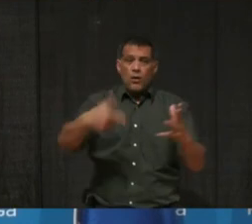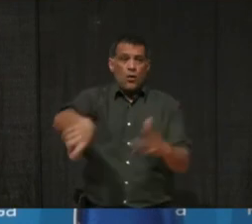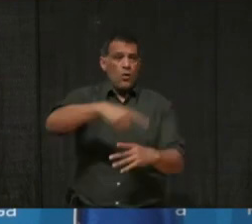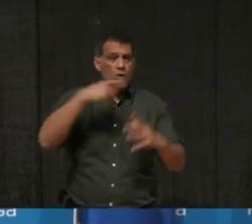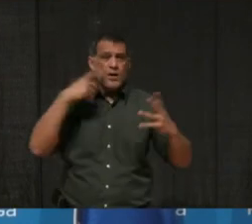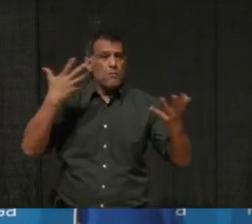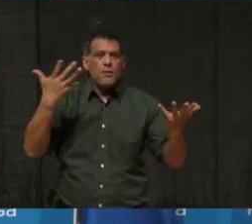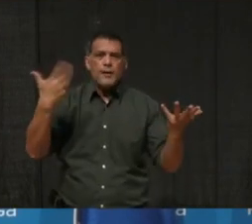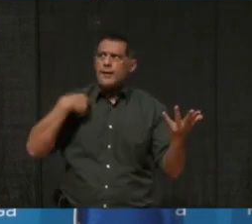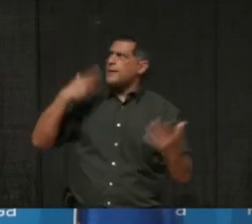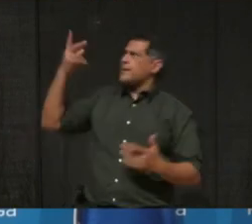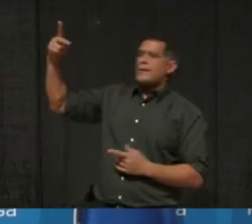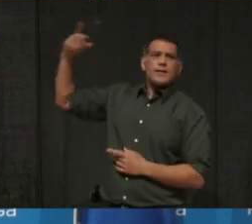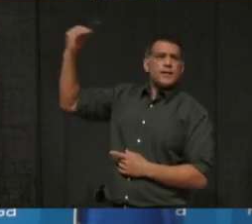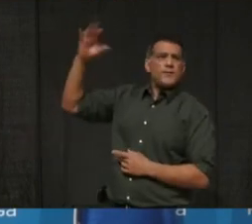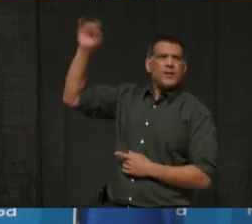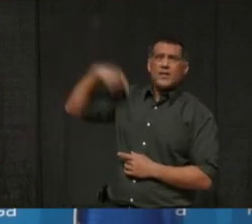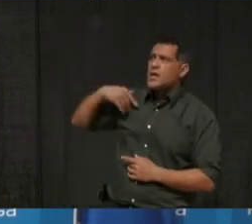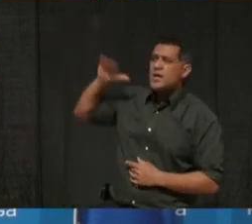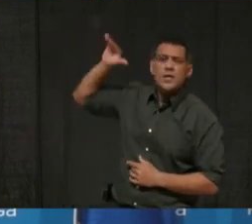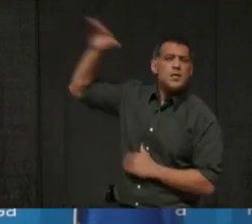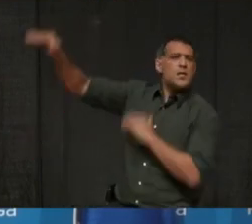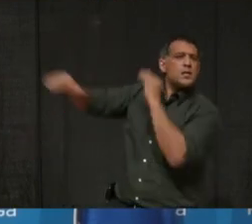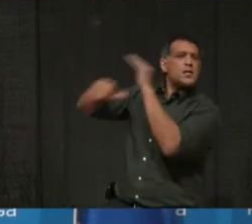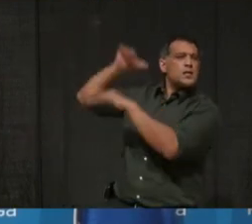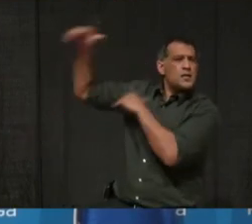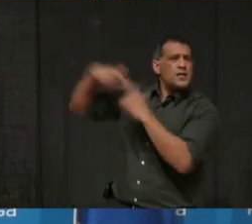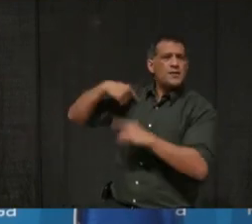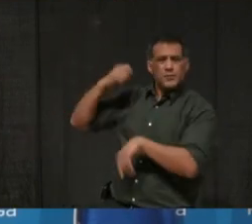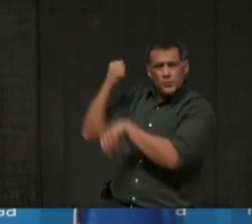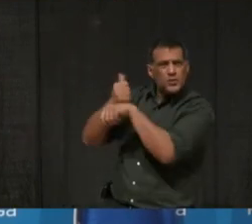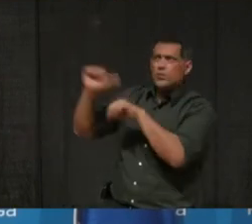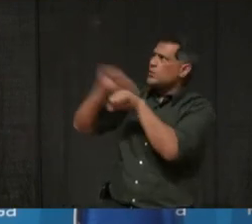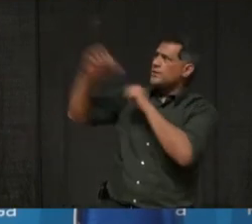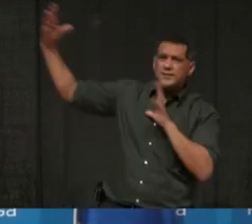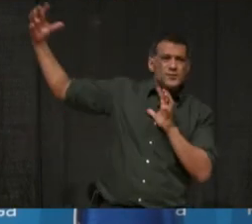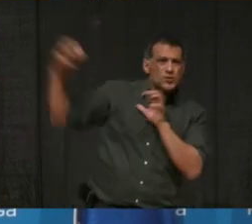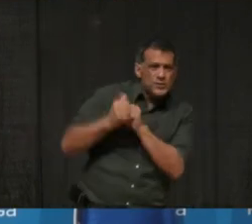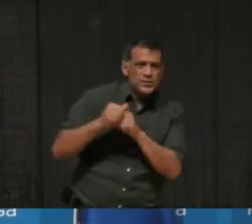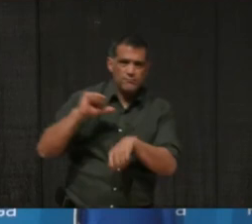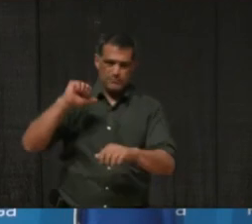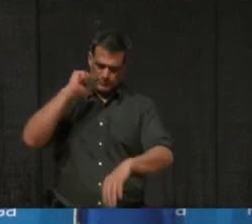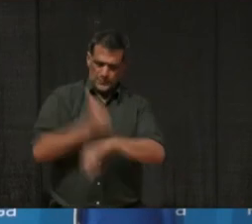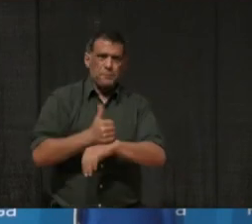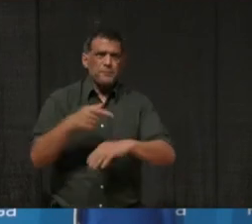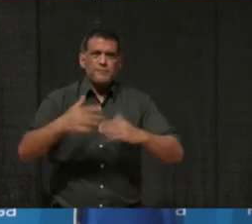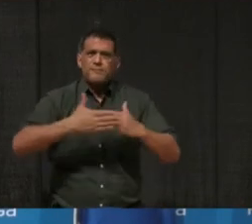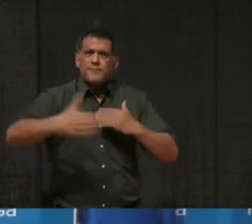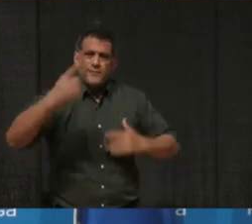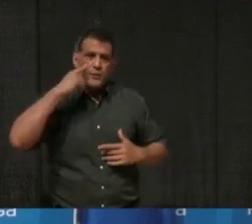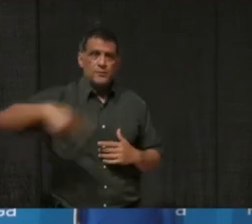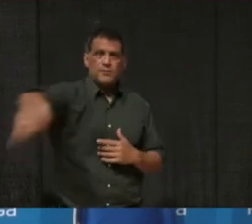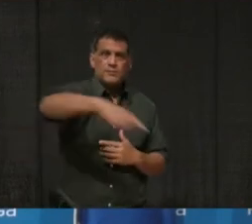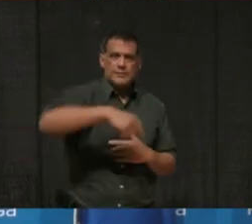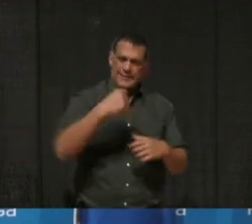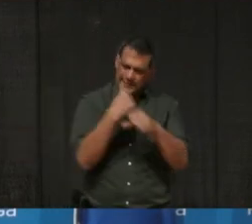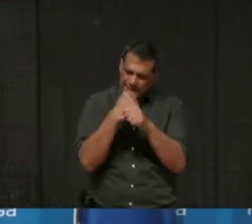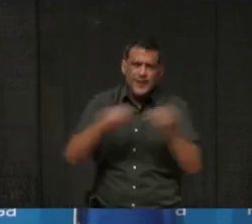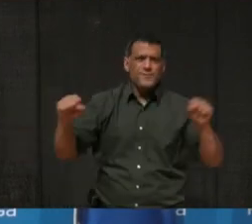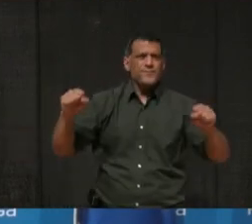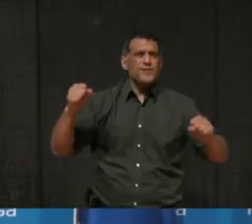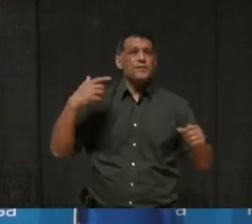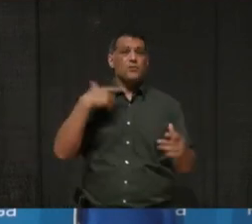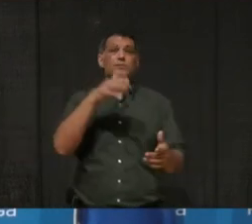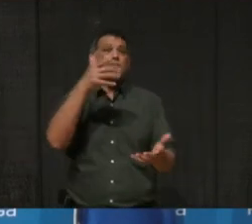so, asking that they work together to put this important measure into place. I really believe that the